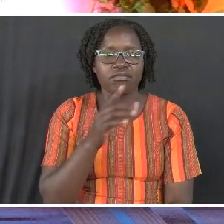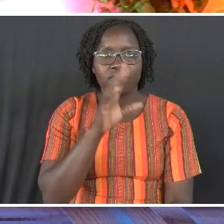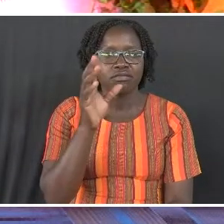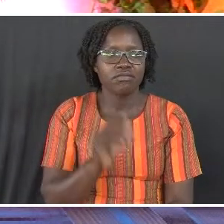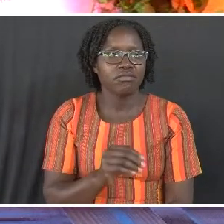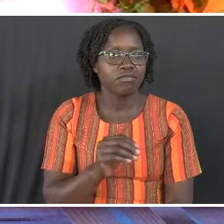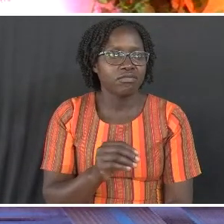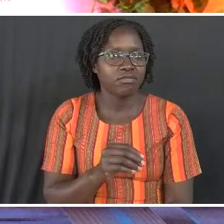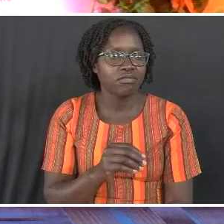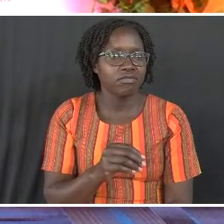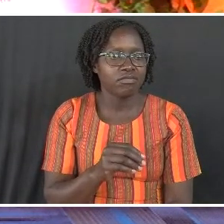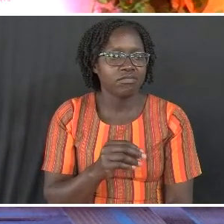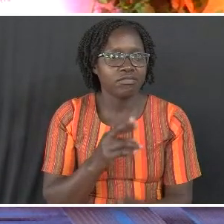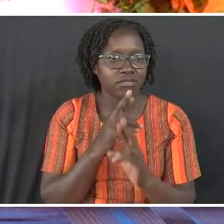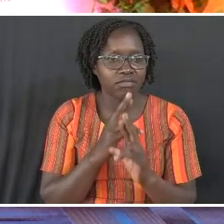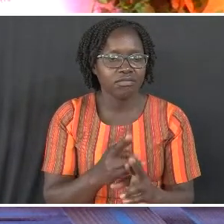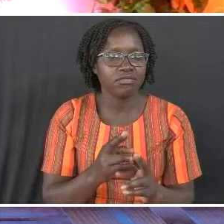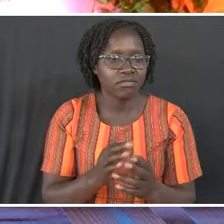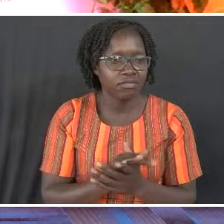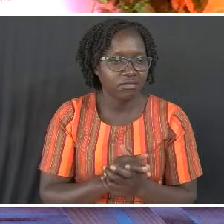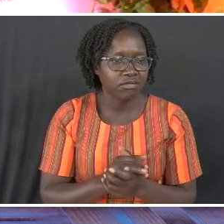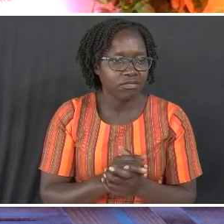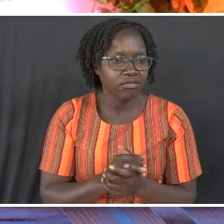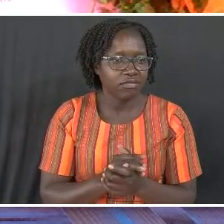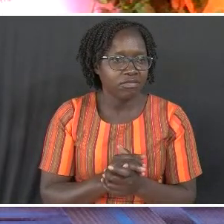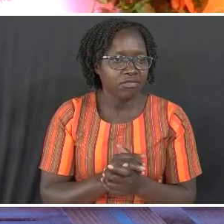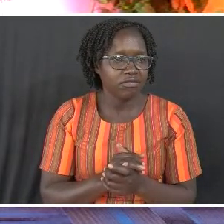100% results.